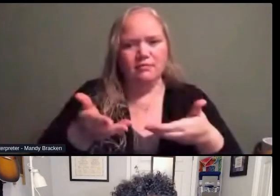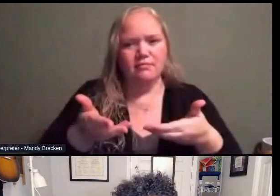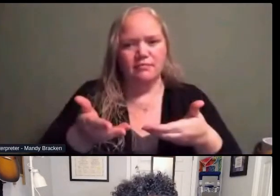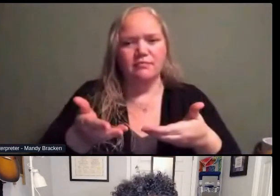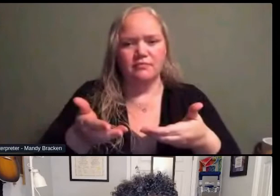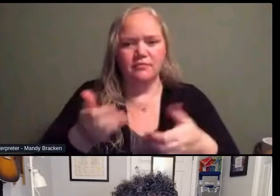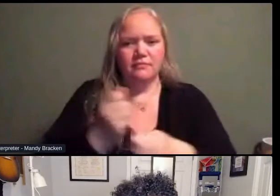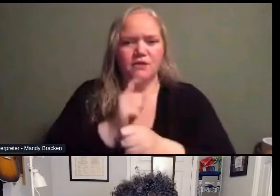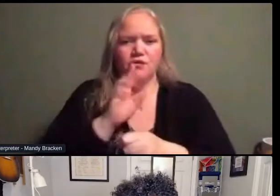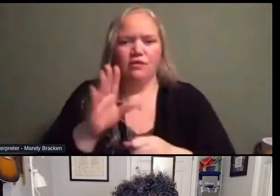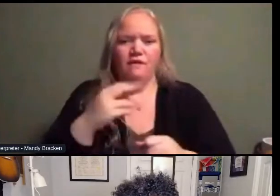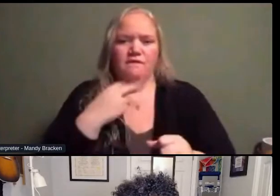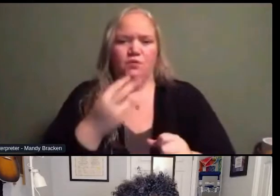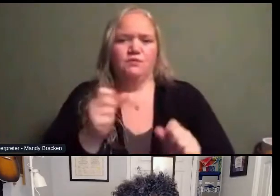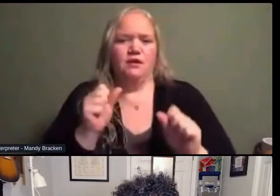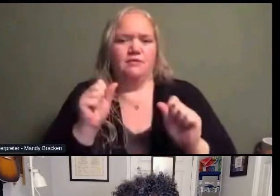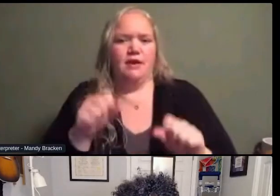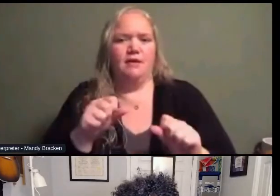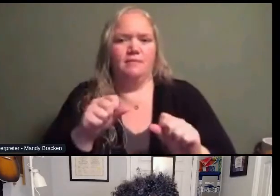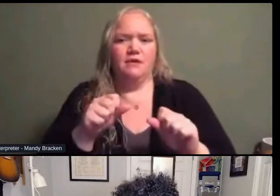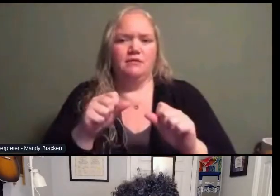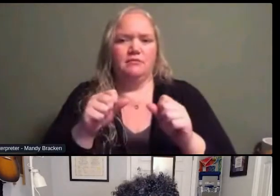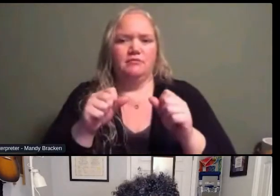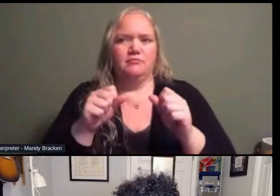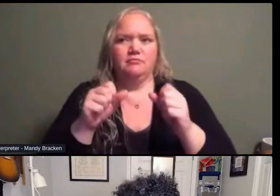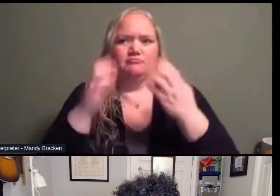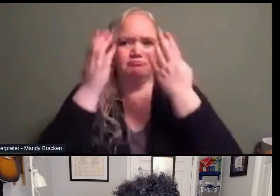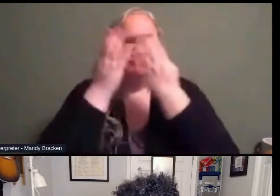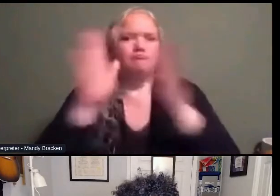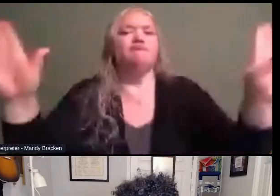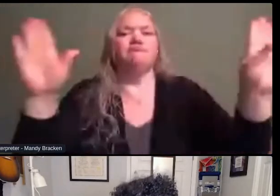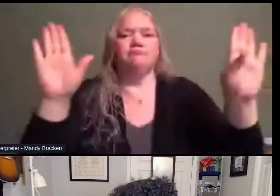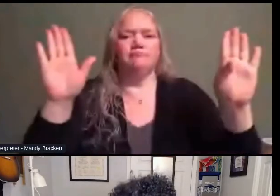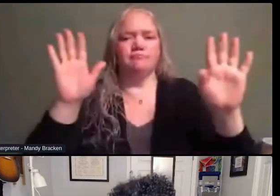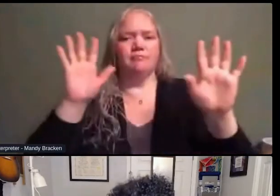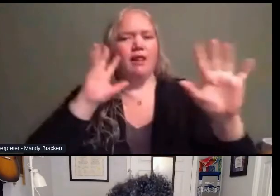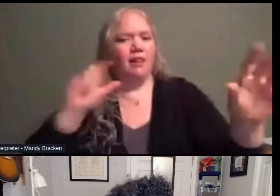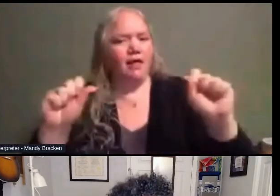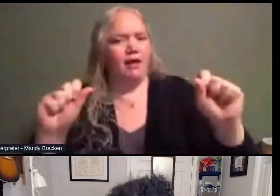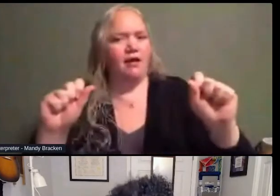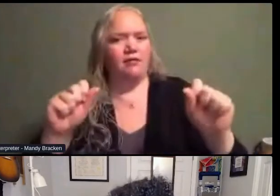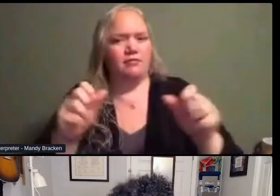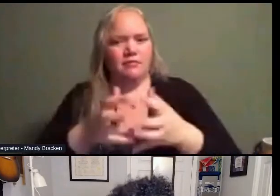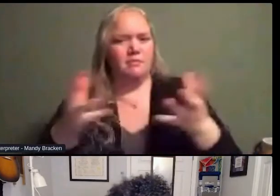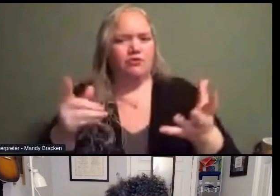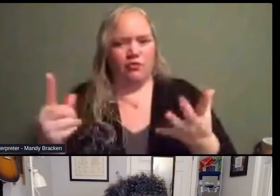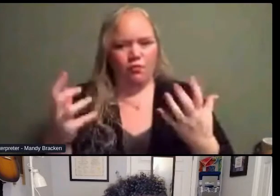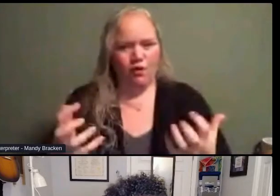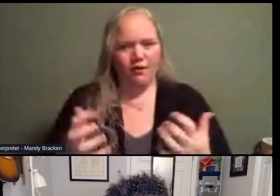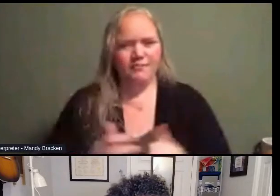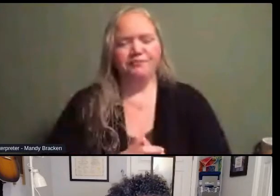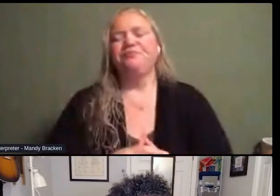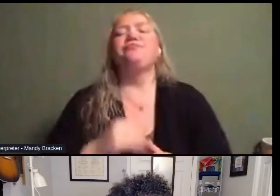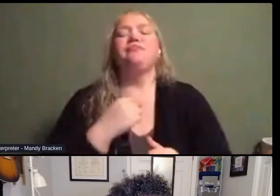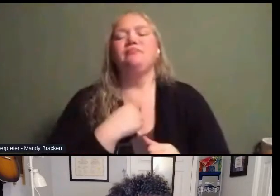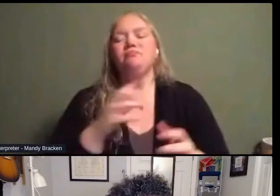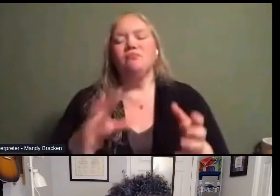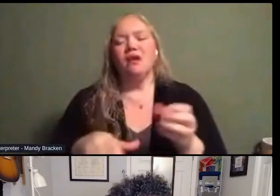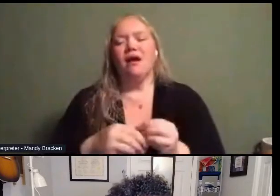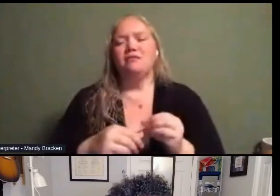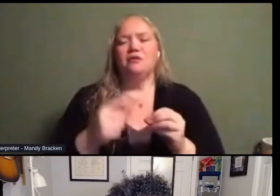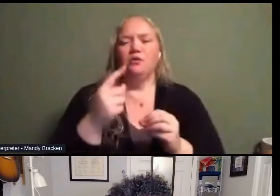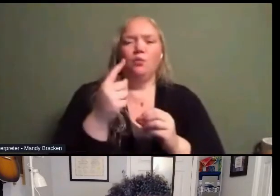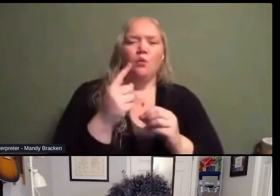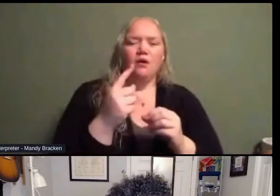answer for you, Rabbi Lawson, about the money and spending, but I would like to just say one word about one of the most pernicious ways I believe that racism and white